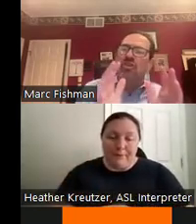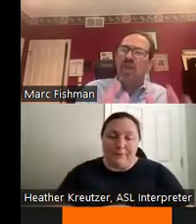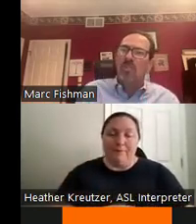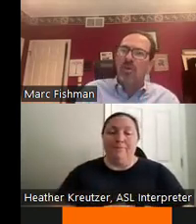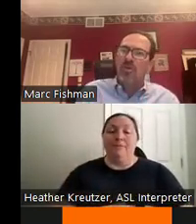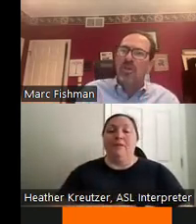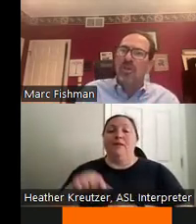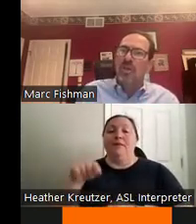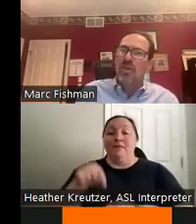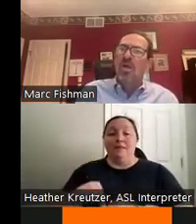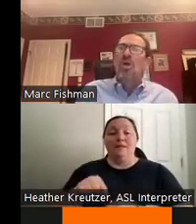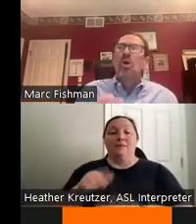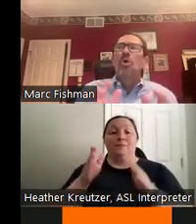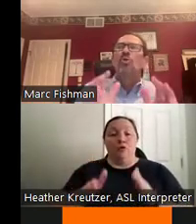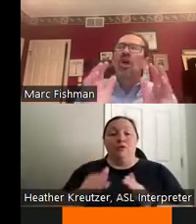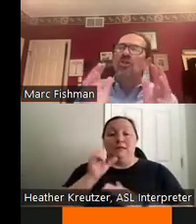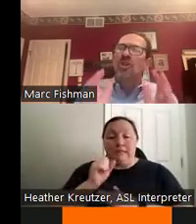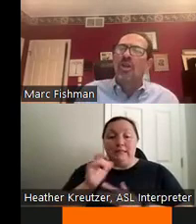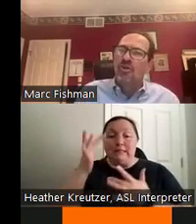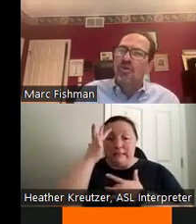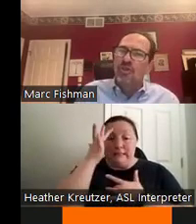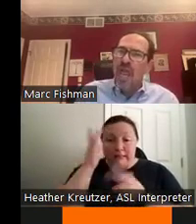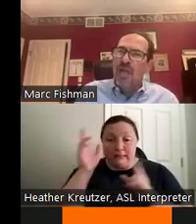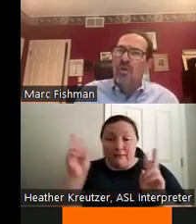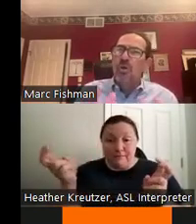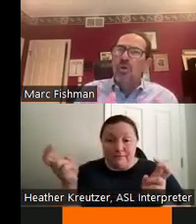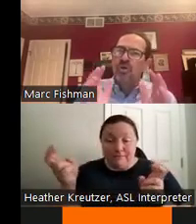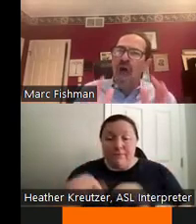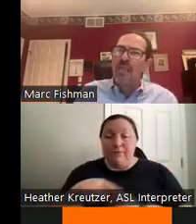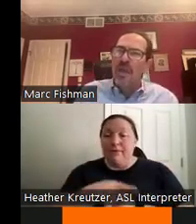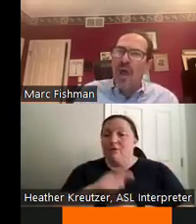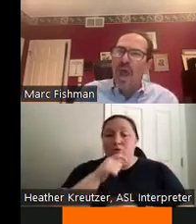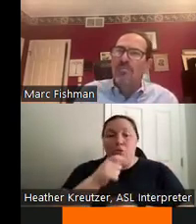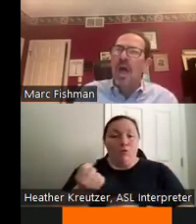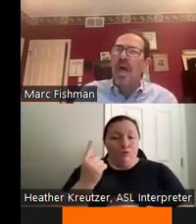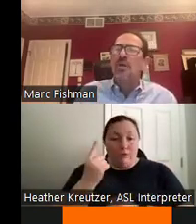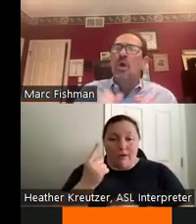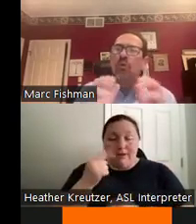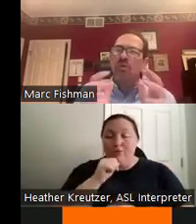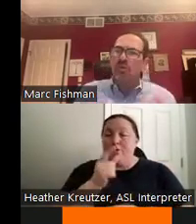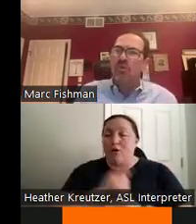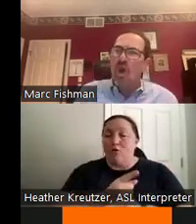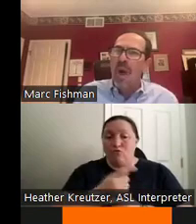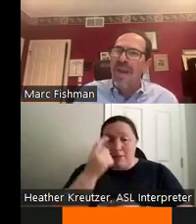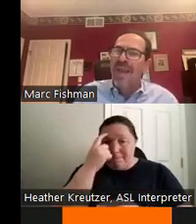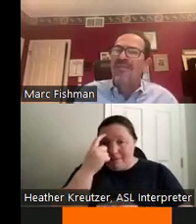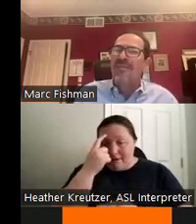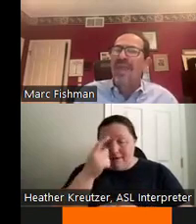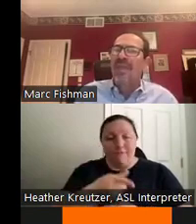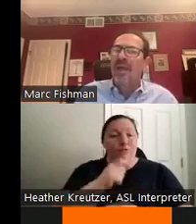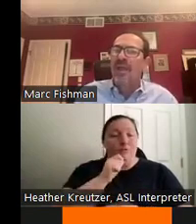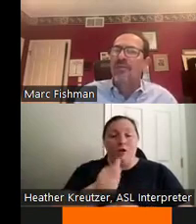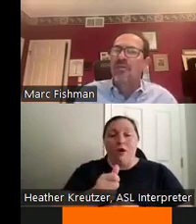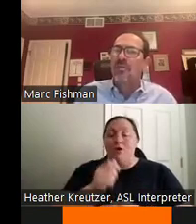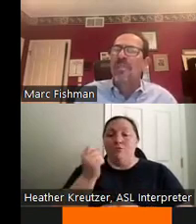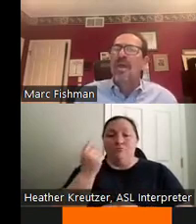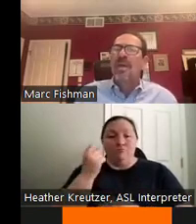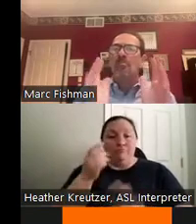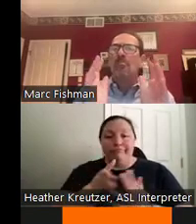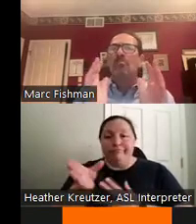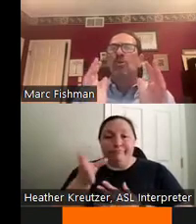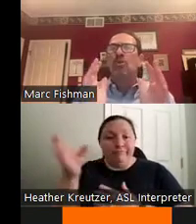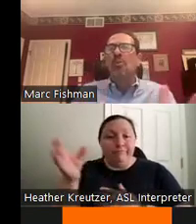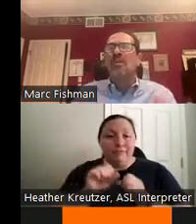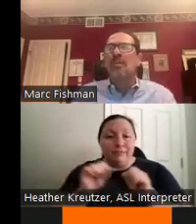This is a sick person who doesn't understand, who's not in their right mind, who doesn't know how to navigate the health